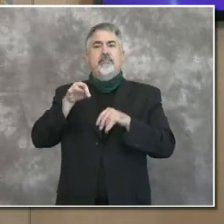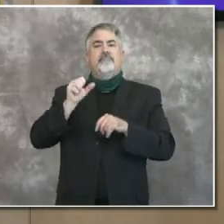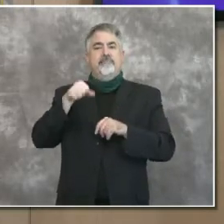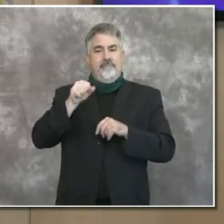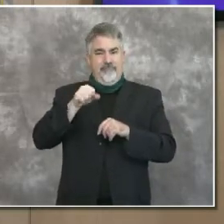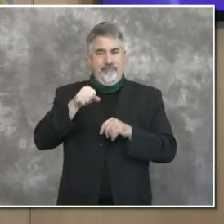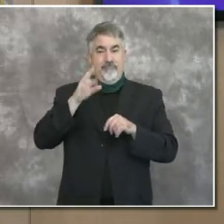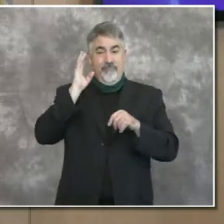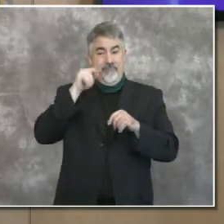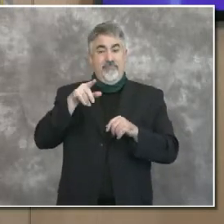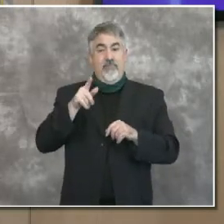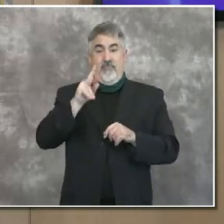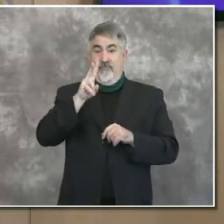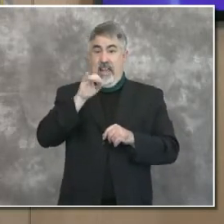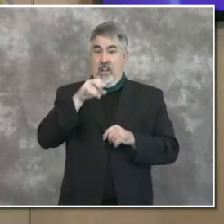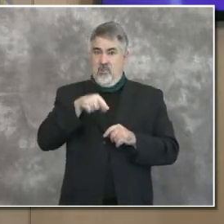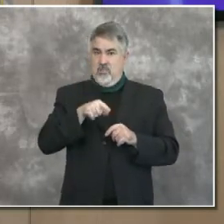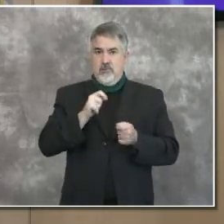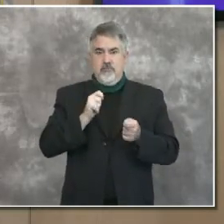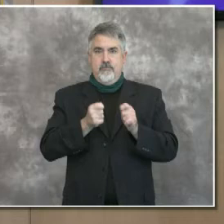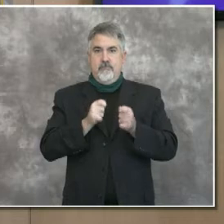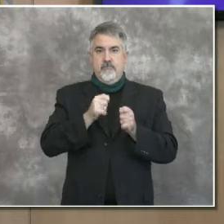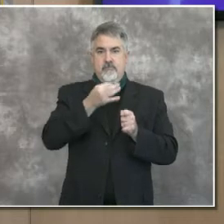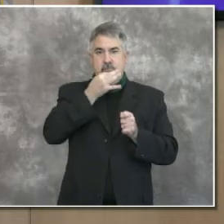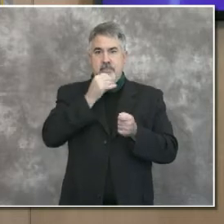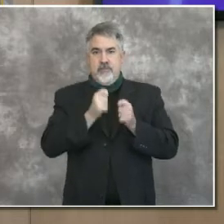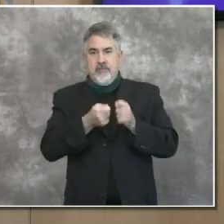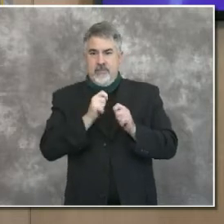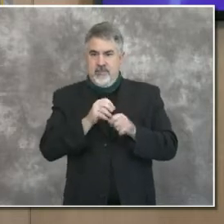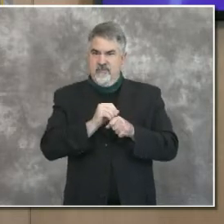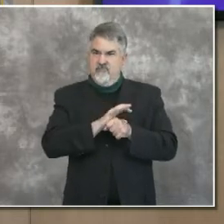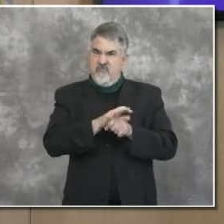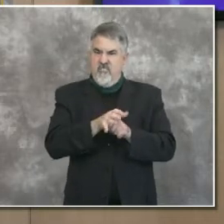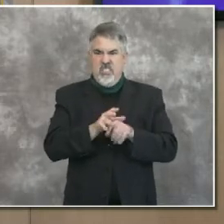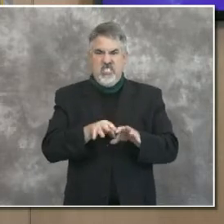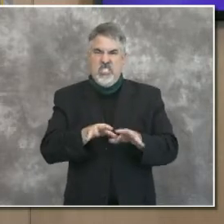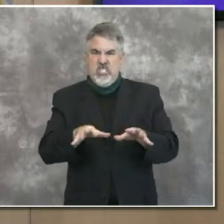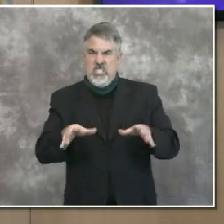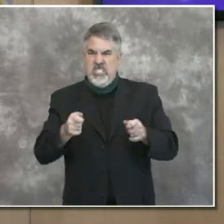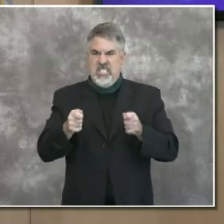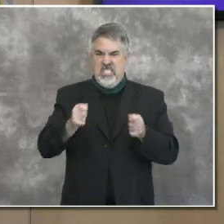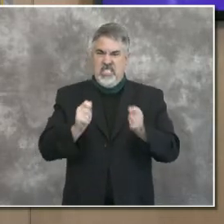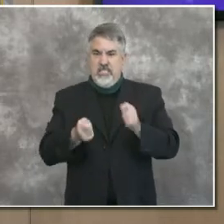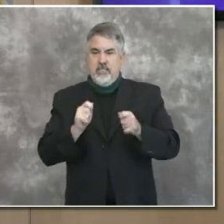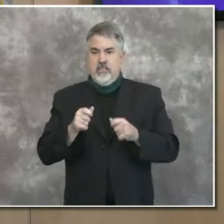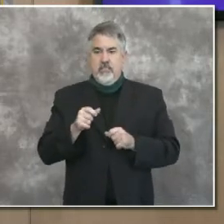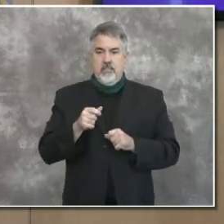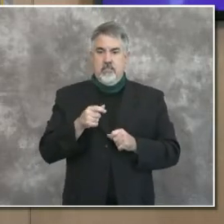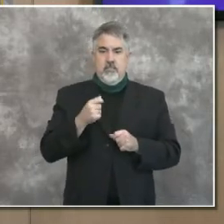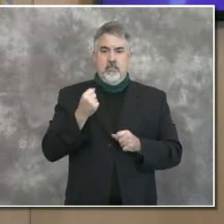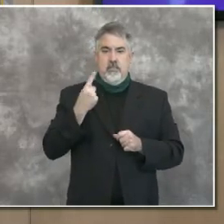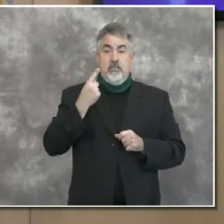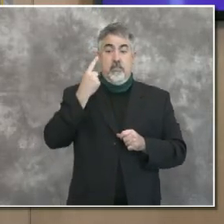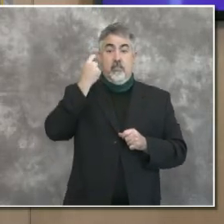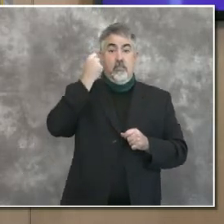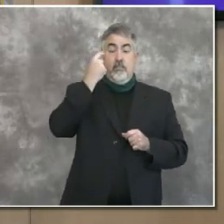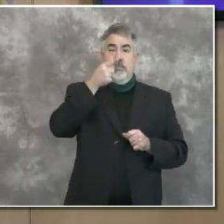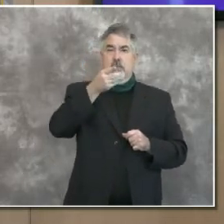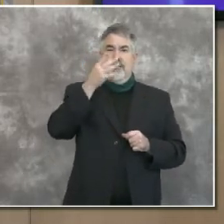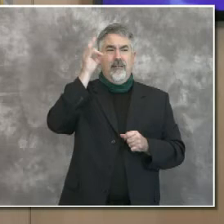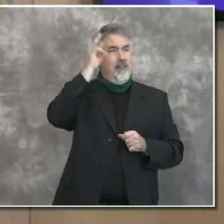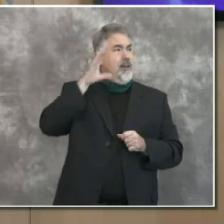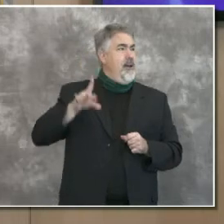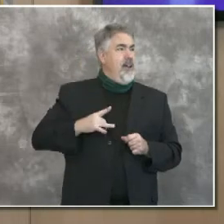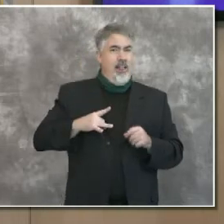that COVID transmission of the virus can occur before any symptoms are present, and it